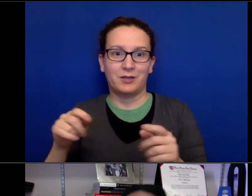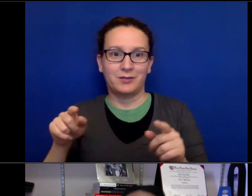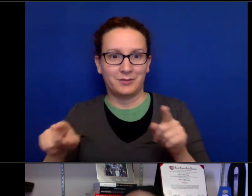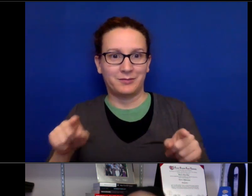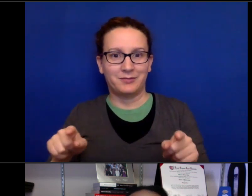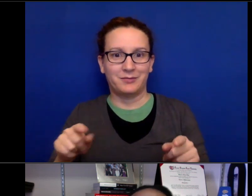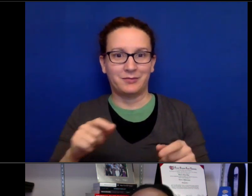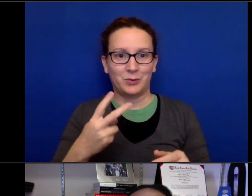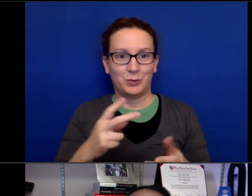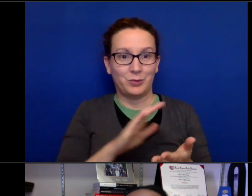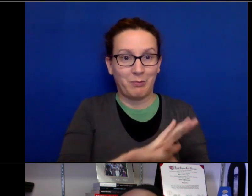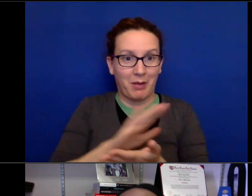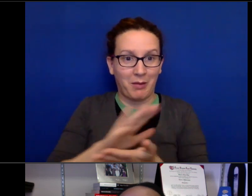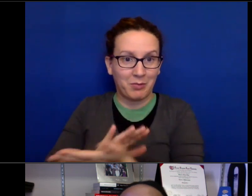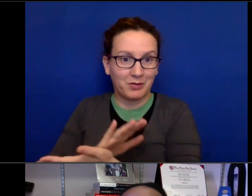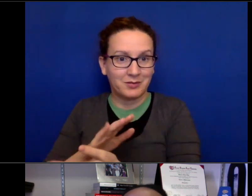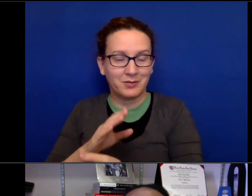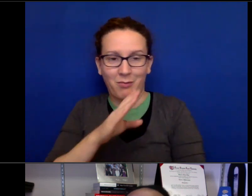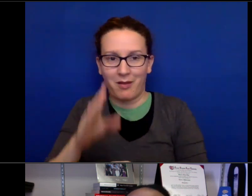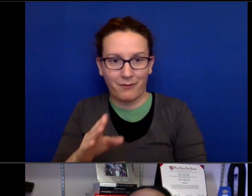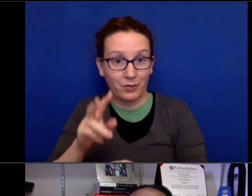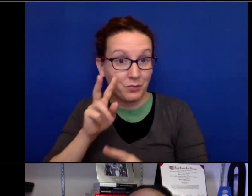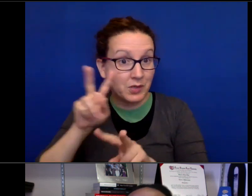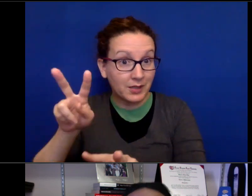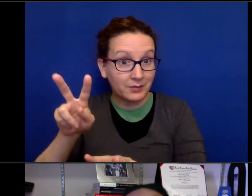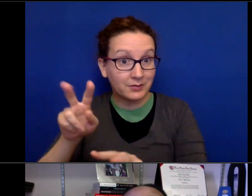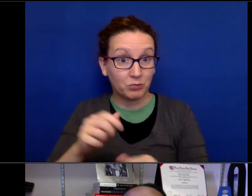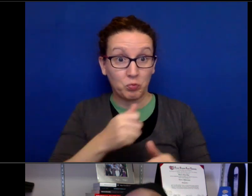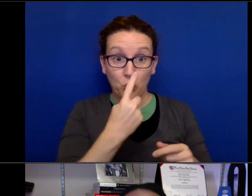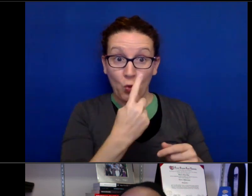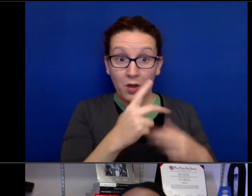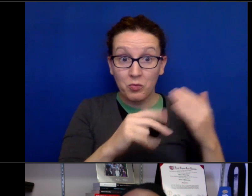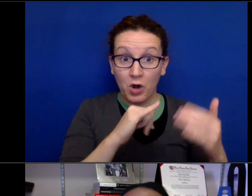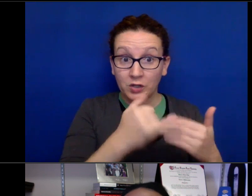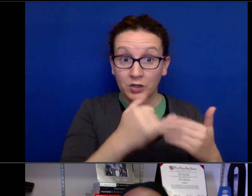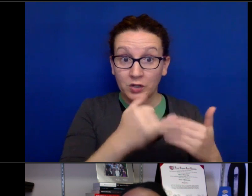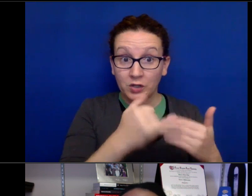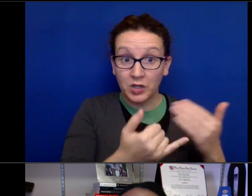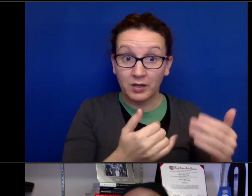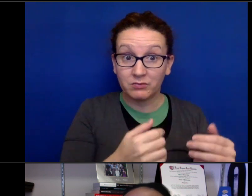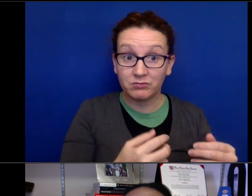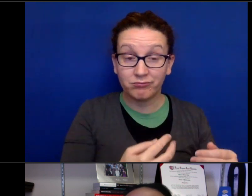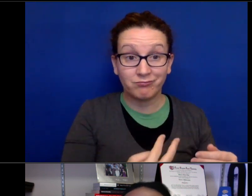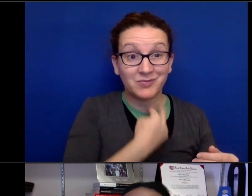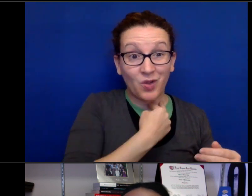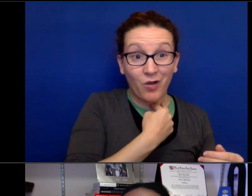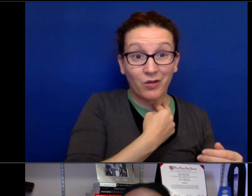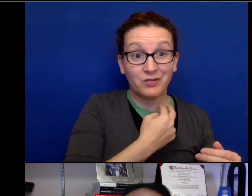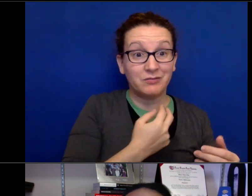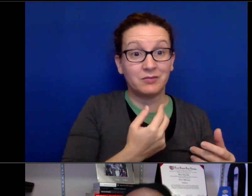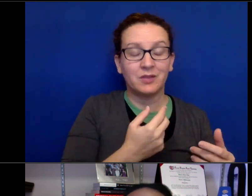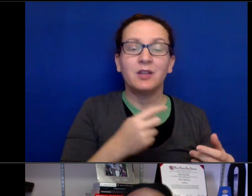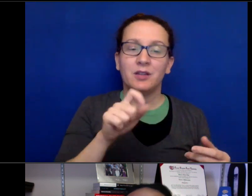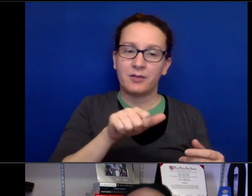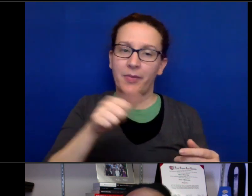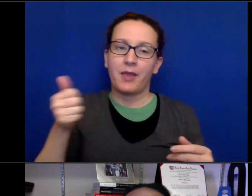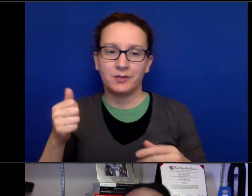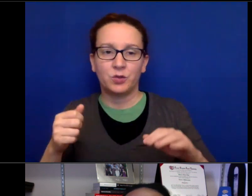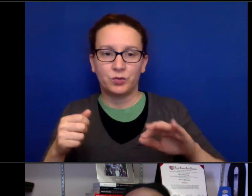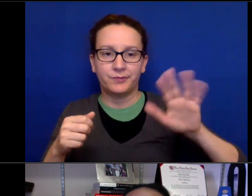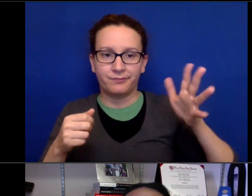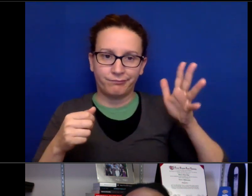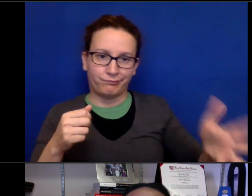papers, because you can never predict how well one project is going. In case you are stalled, you should have something else to work on. And so I